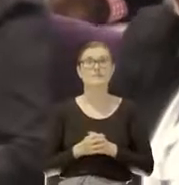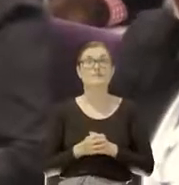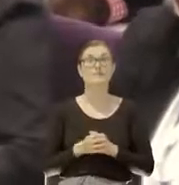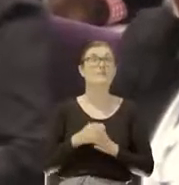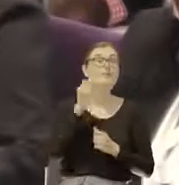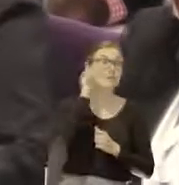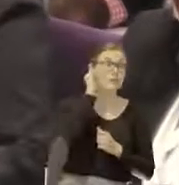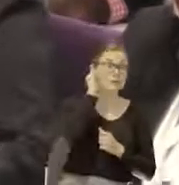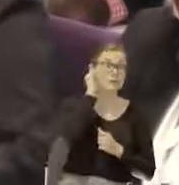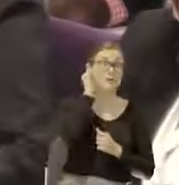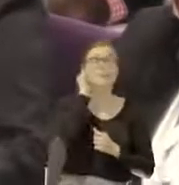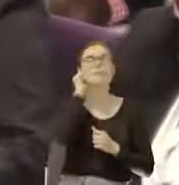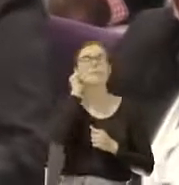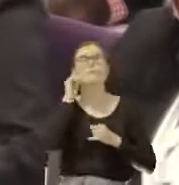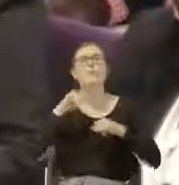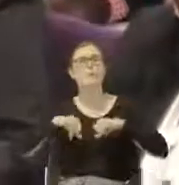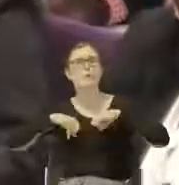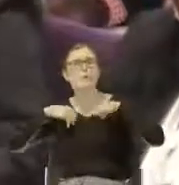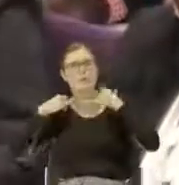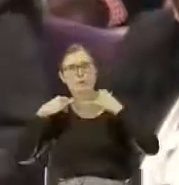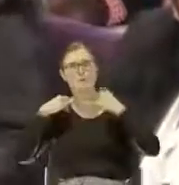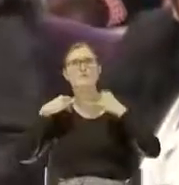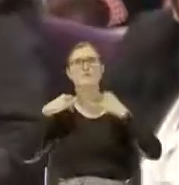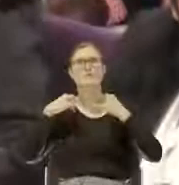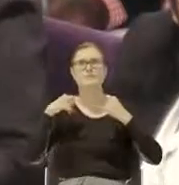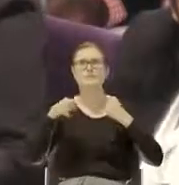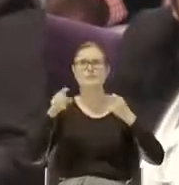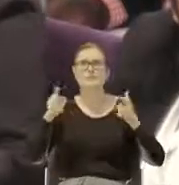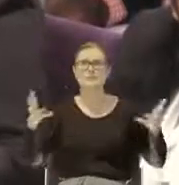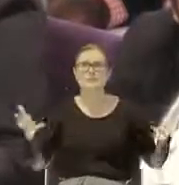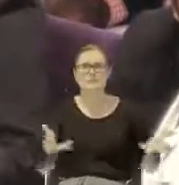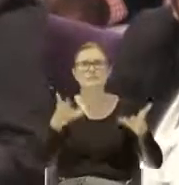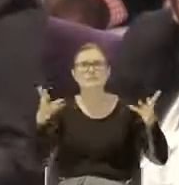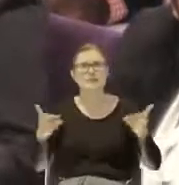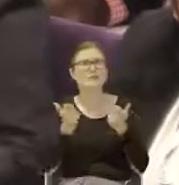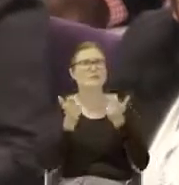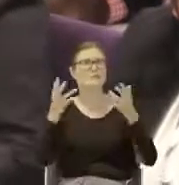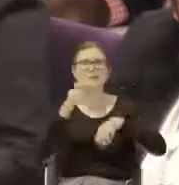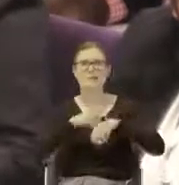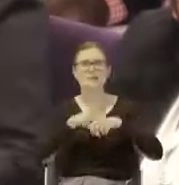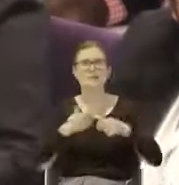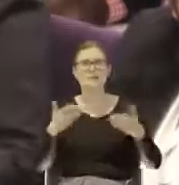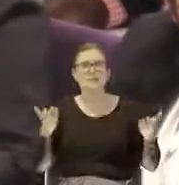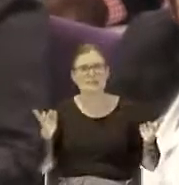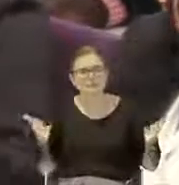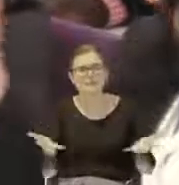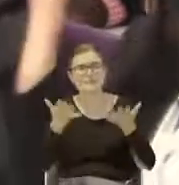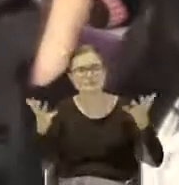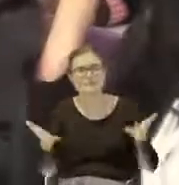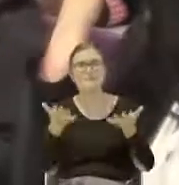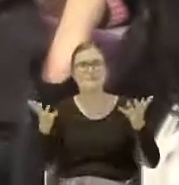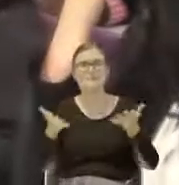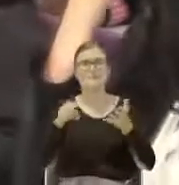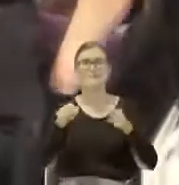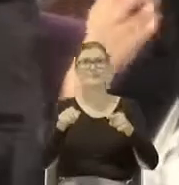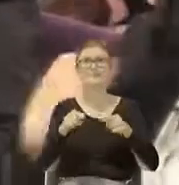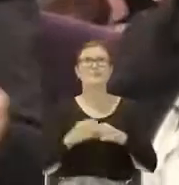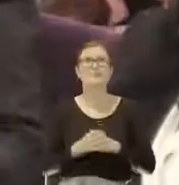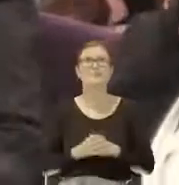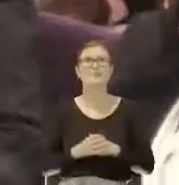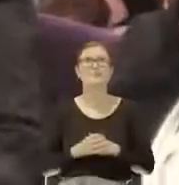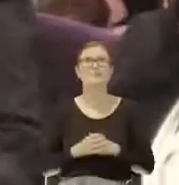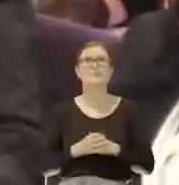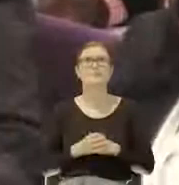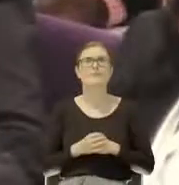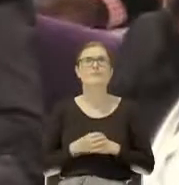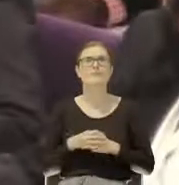to support. And in some cases, when I was listening to the women issues, talking, looking